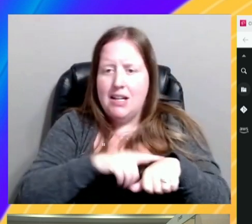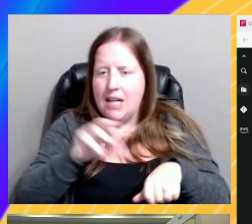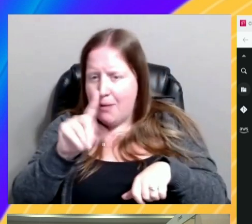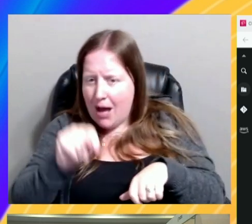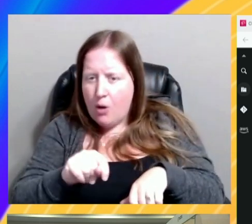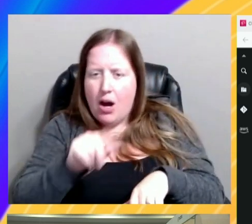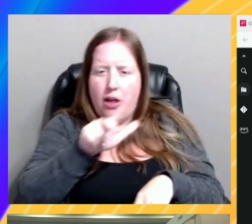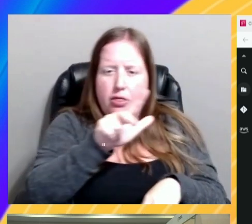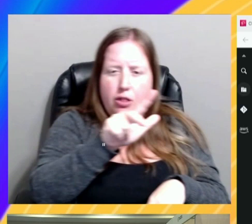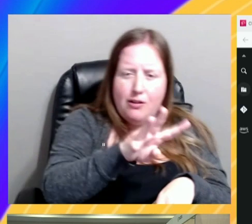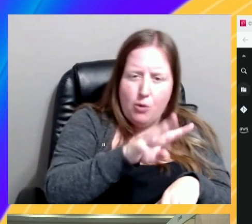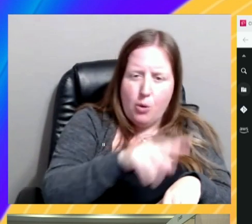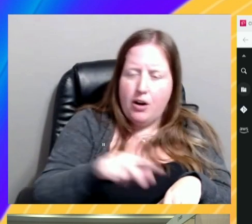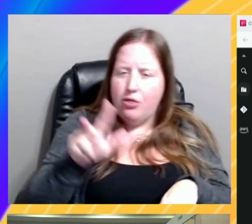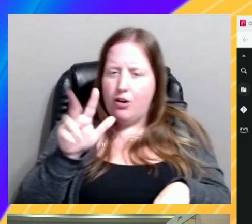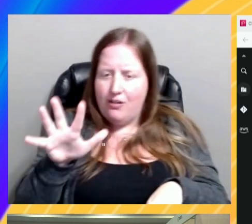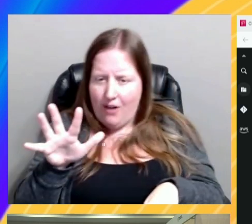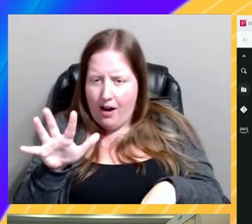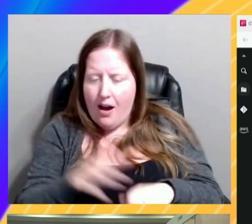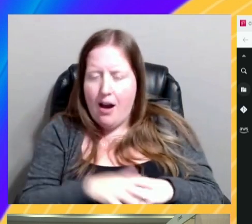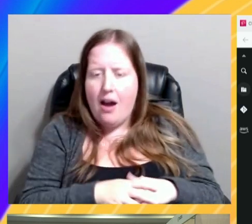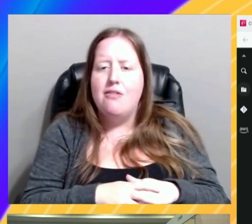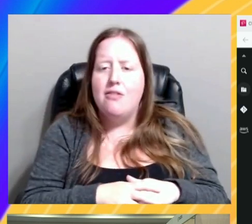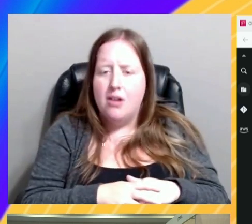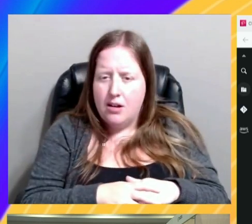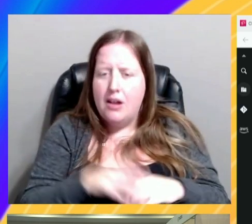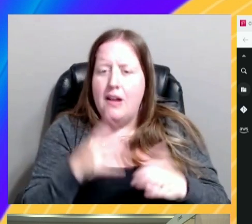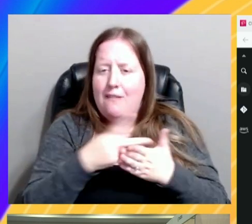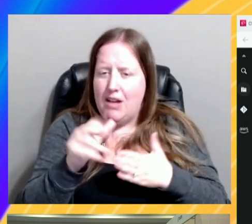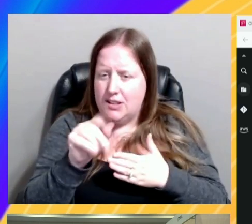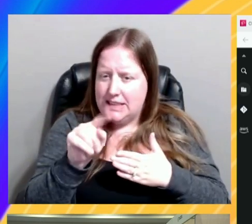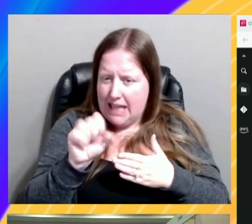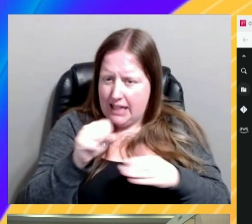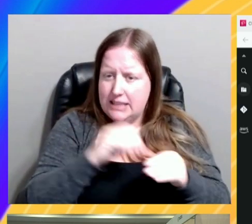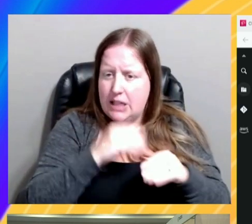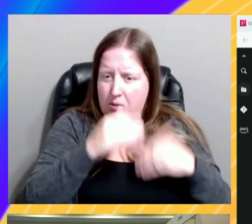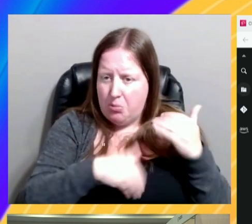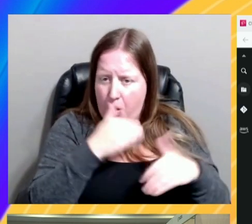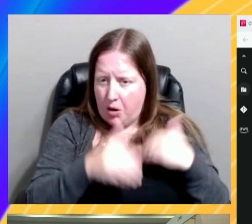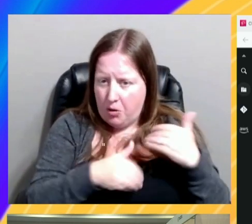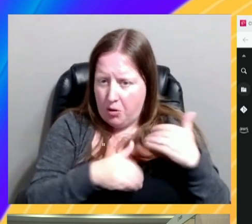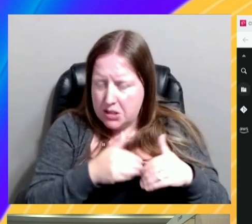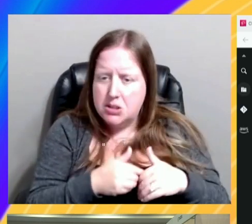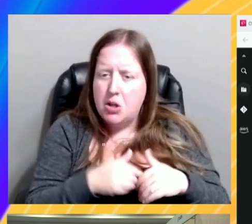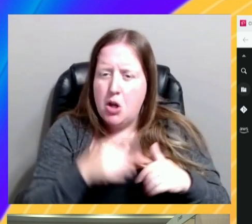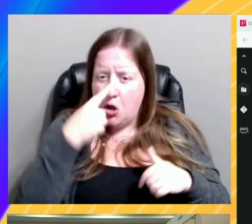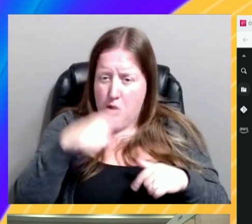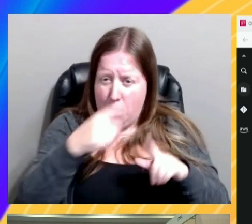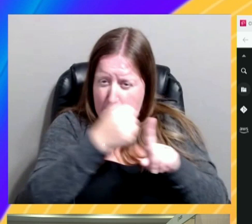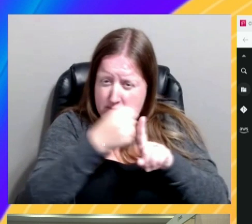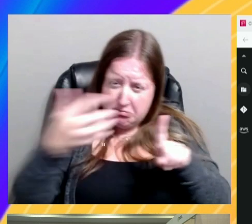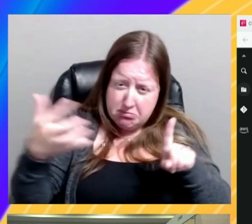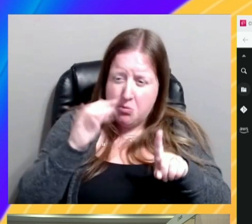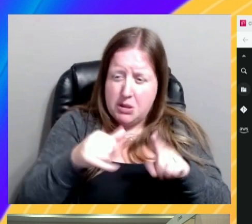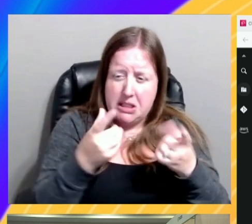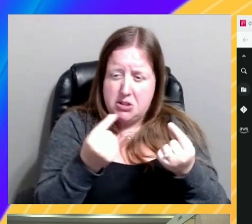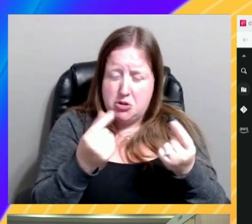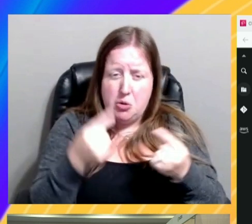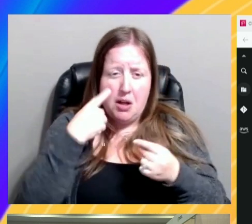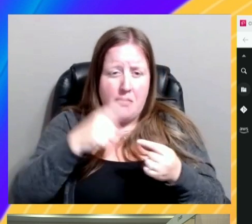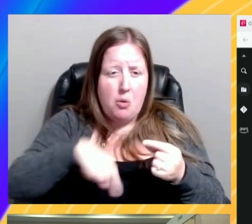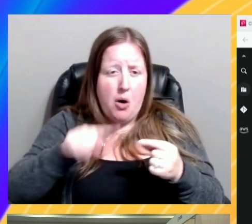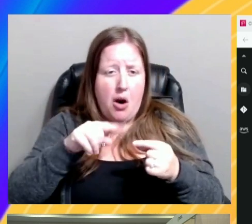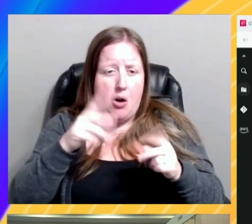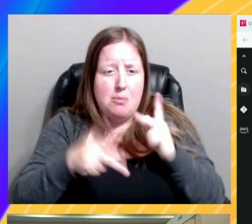here. Eval status in progress. Yeah. Can you walk us through maybe more of what this is doing for our viewers that are watching us